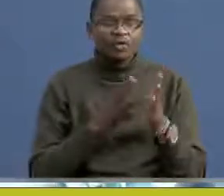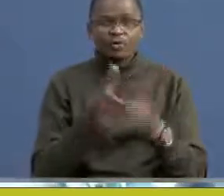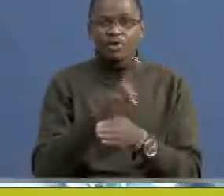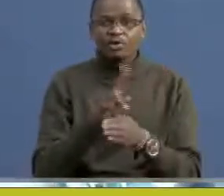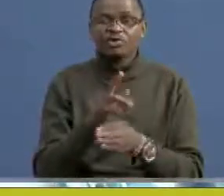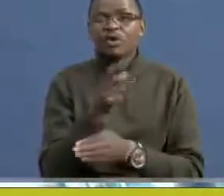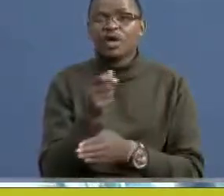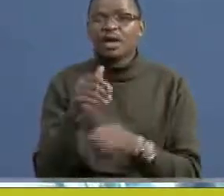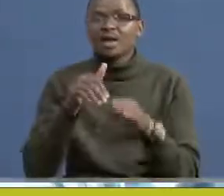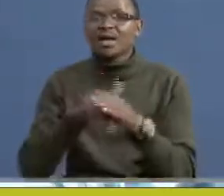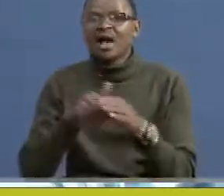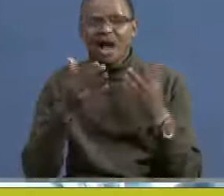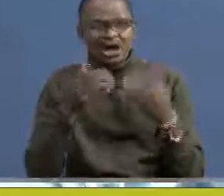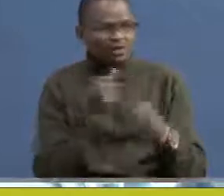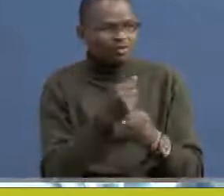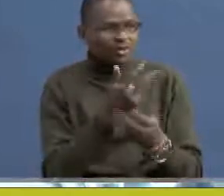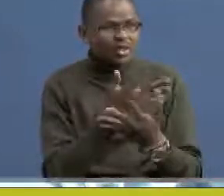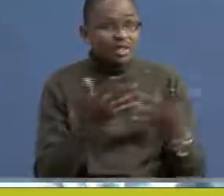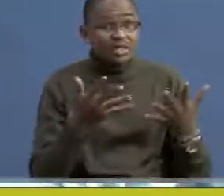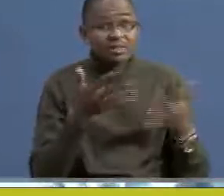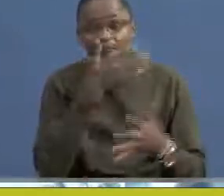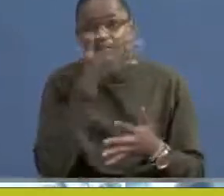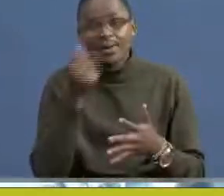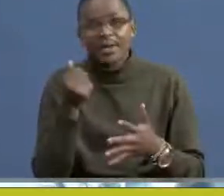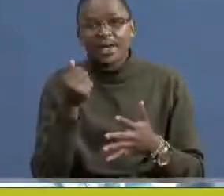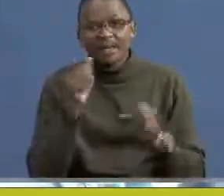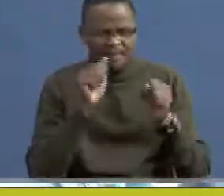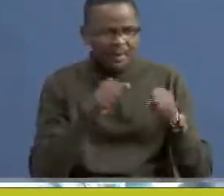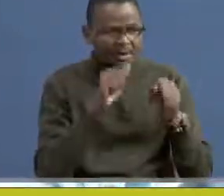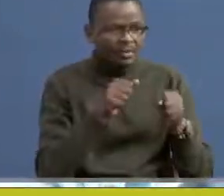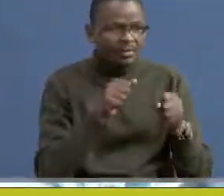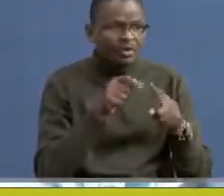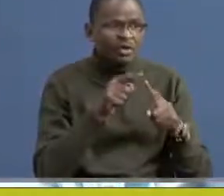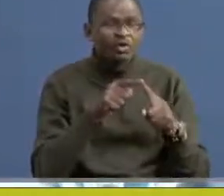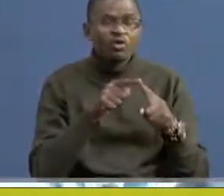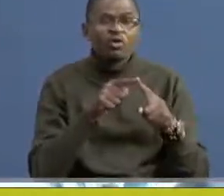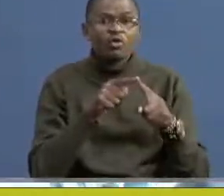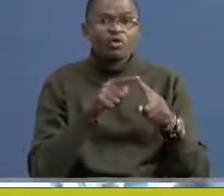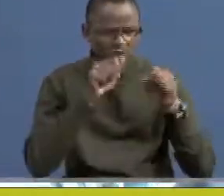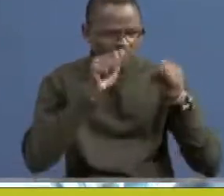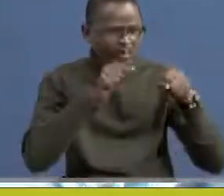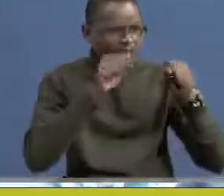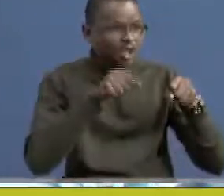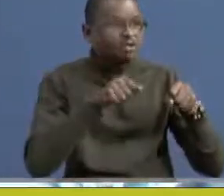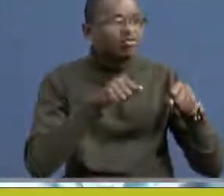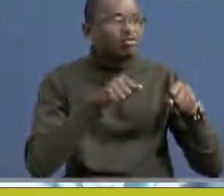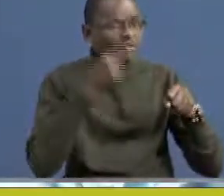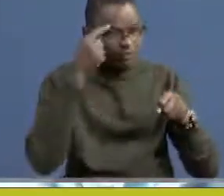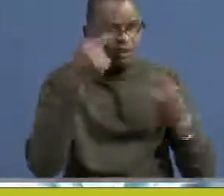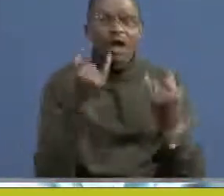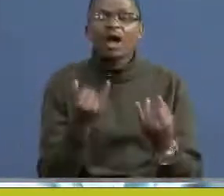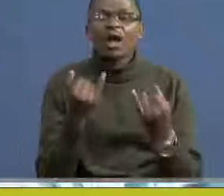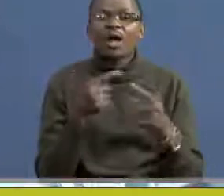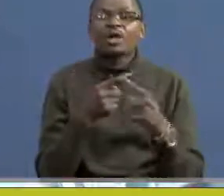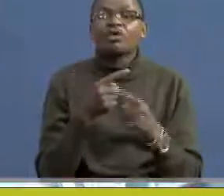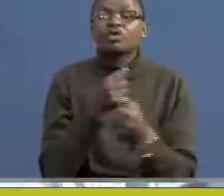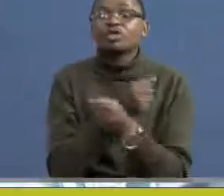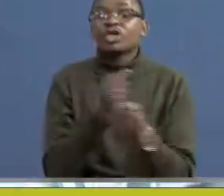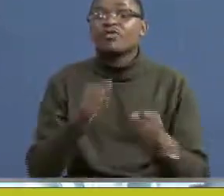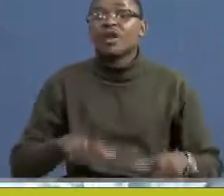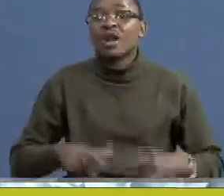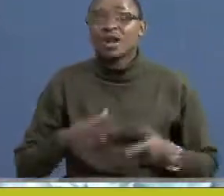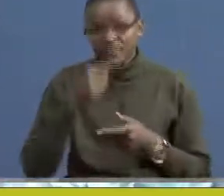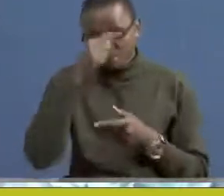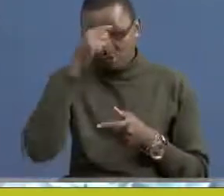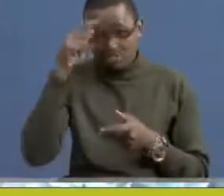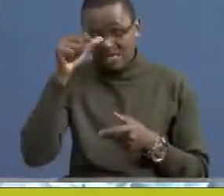money in how to make this thing better and possibly explore its potential. I'll use the word potential for now, to save lives, because